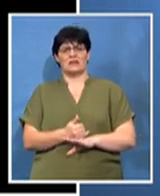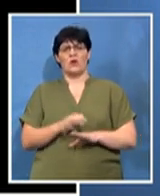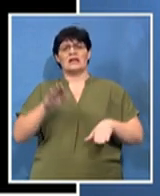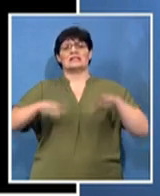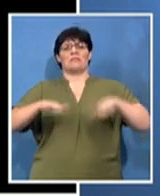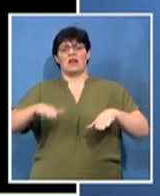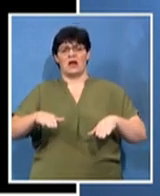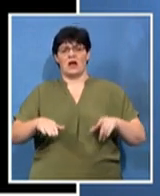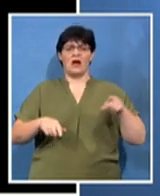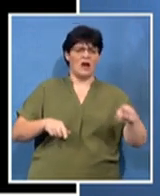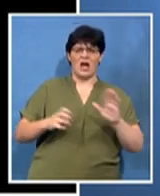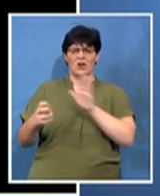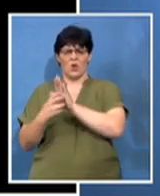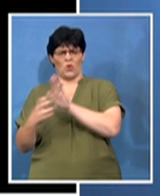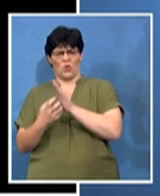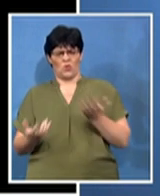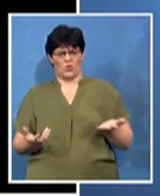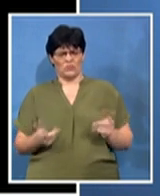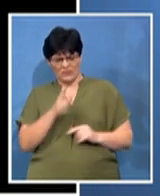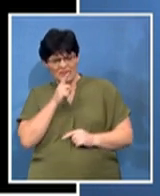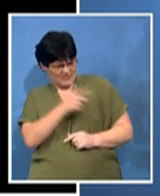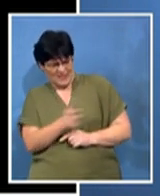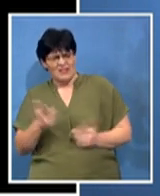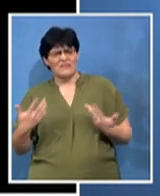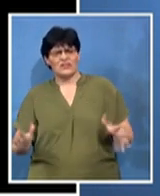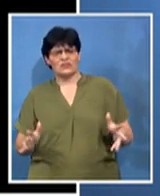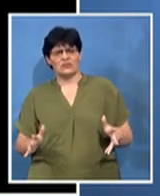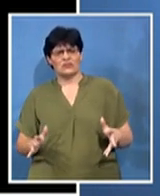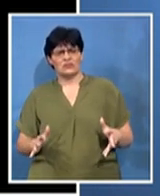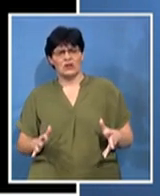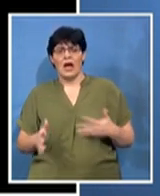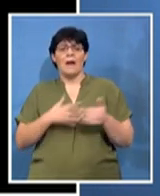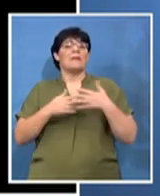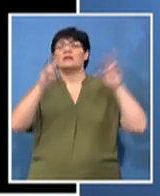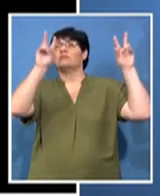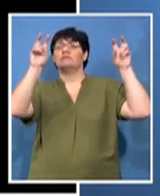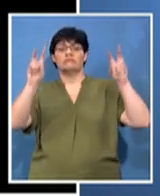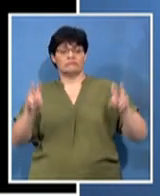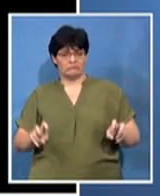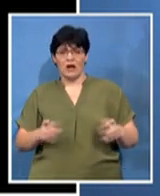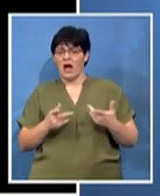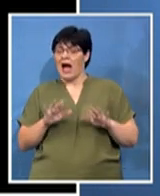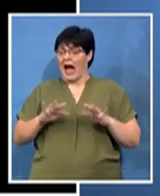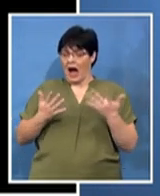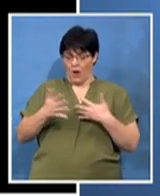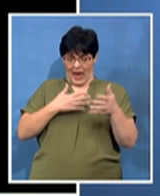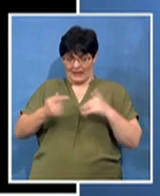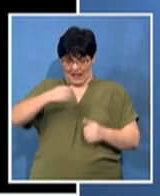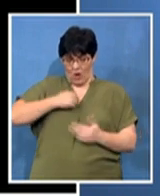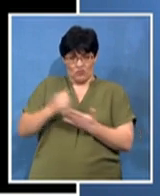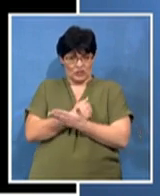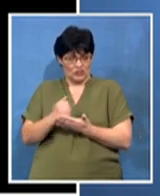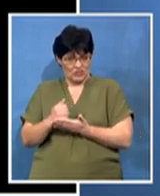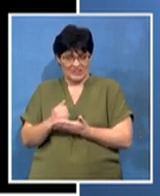you that as a matter of principle, the way that the IEC is treating our registration is actually quite alarming, and South